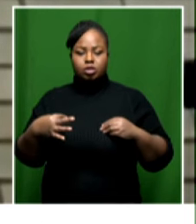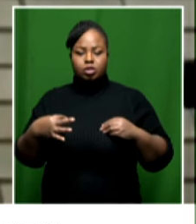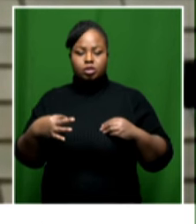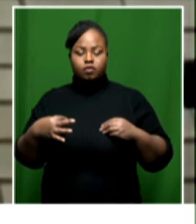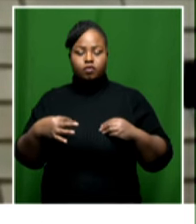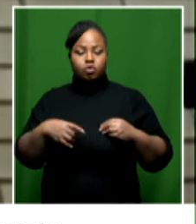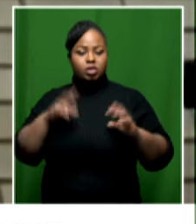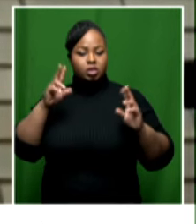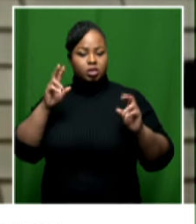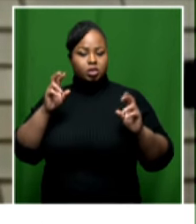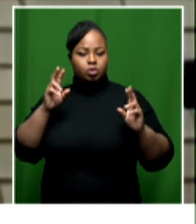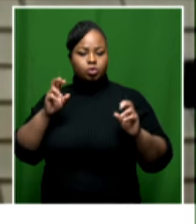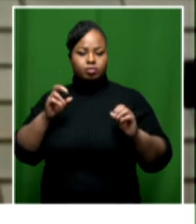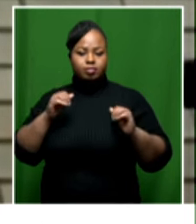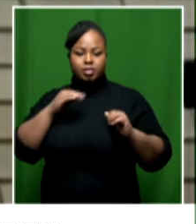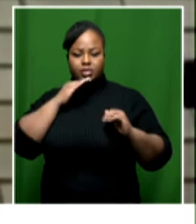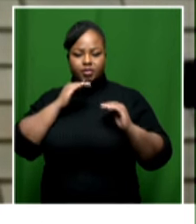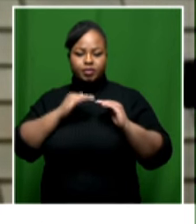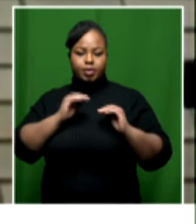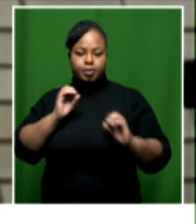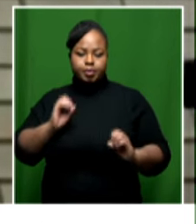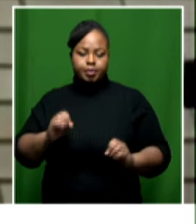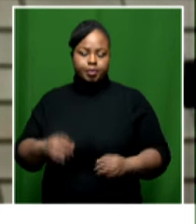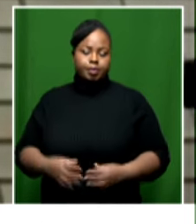could result in unfairness in some.